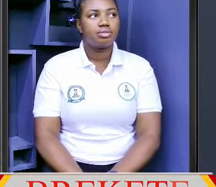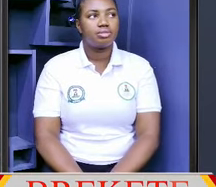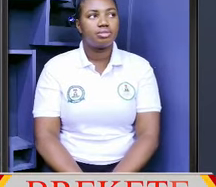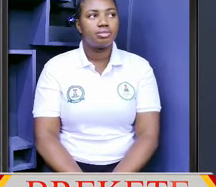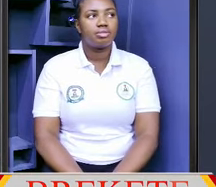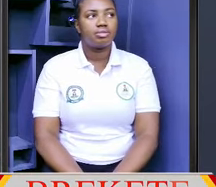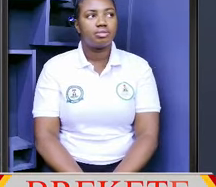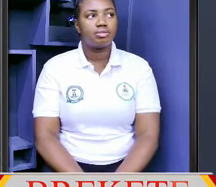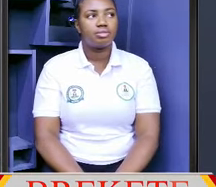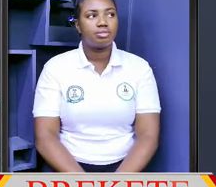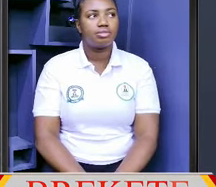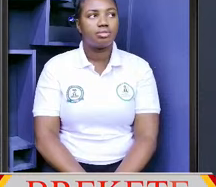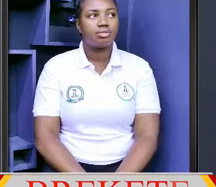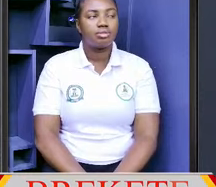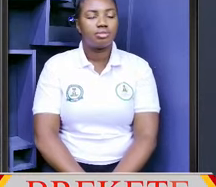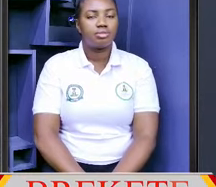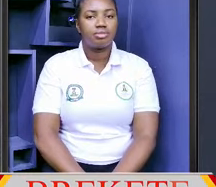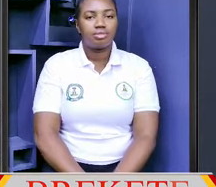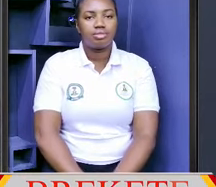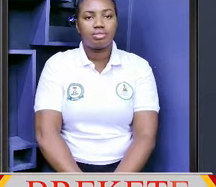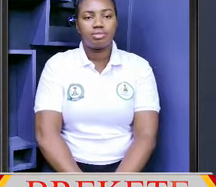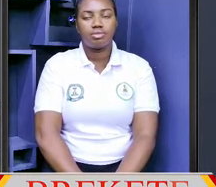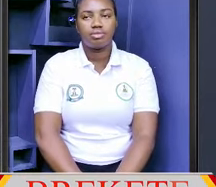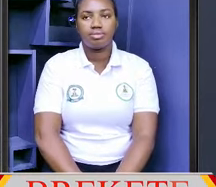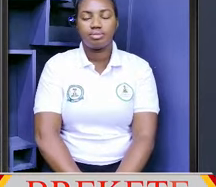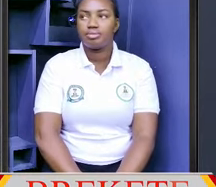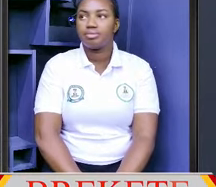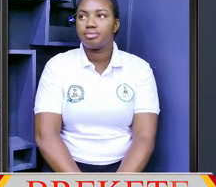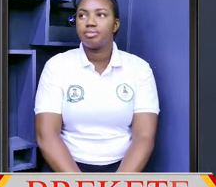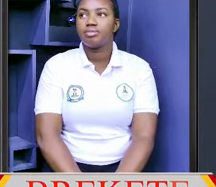Okay, that one don't go if you want to.